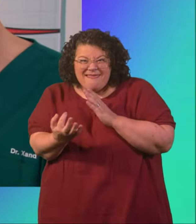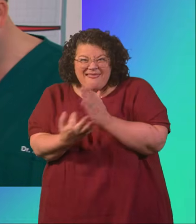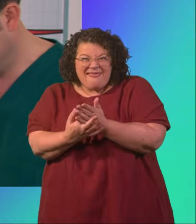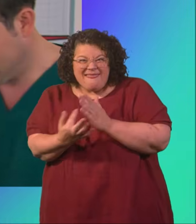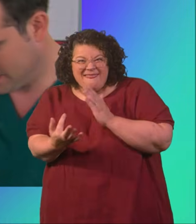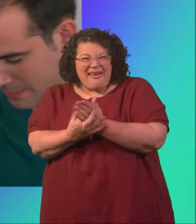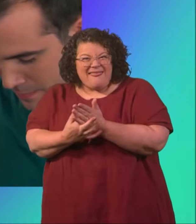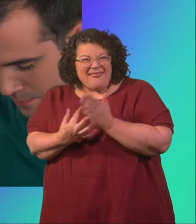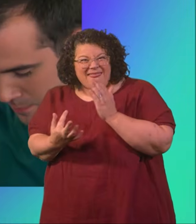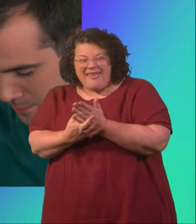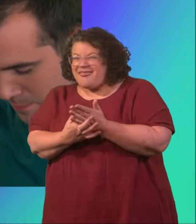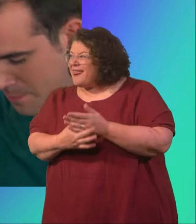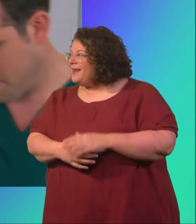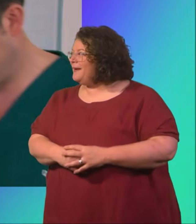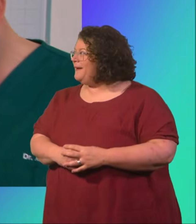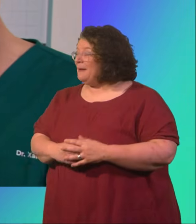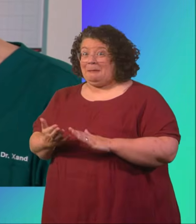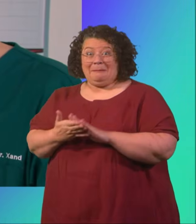charges.